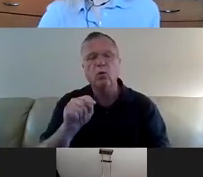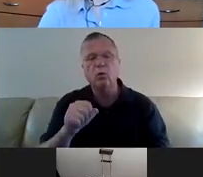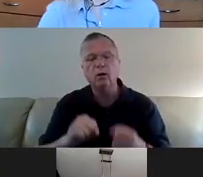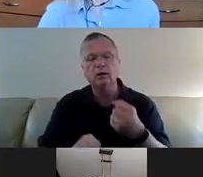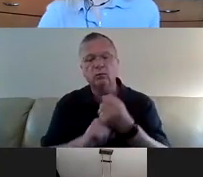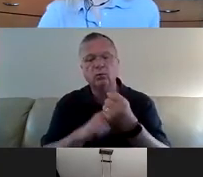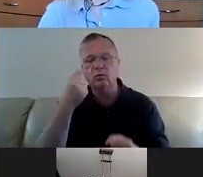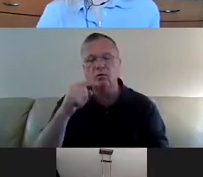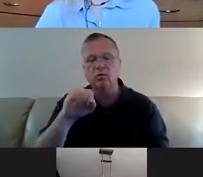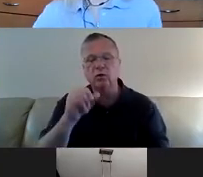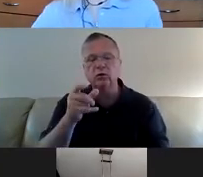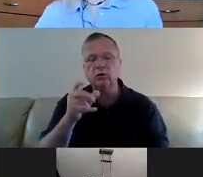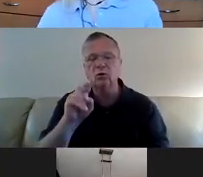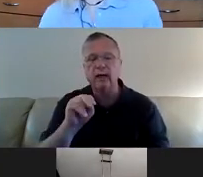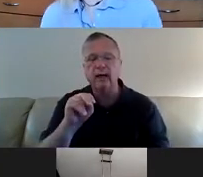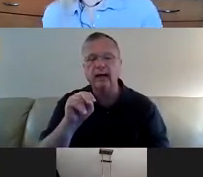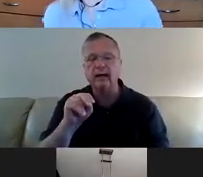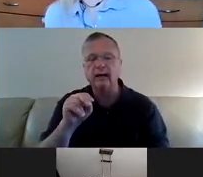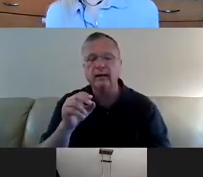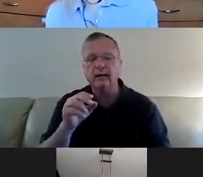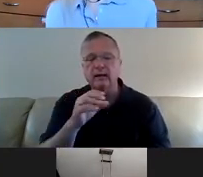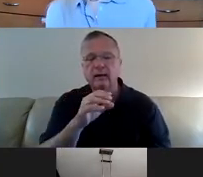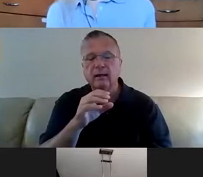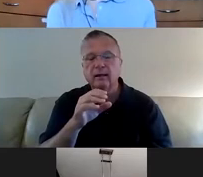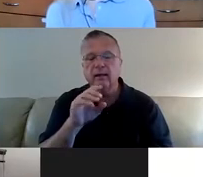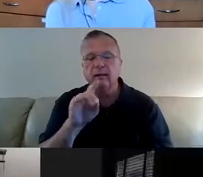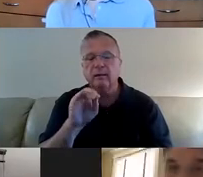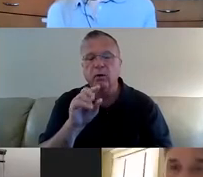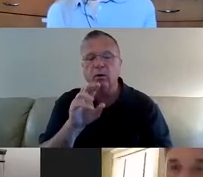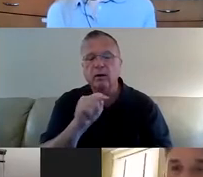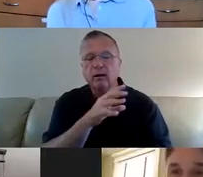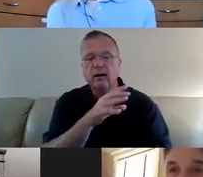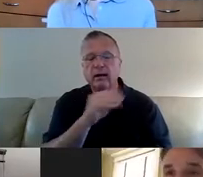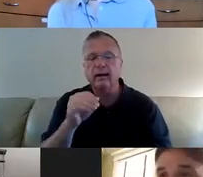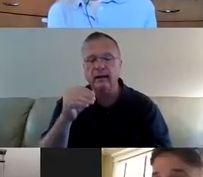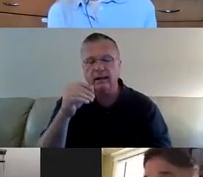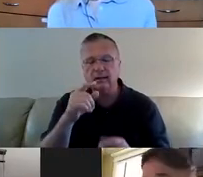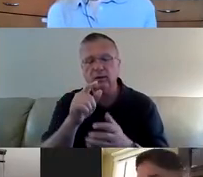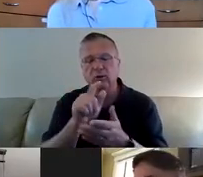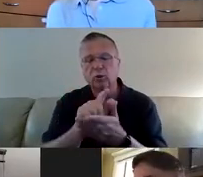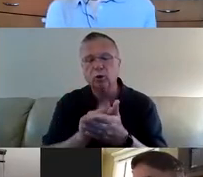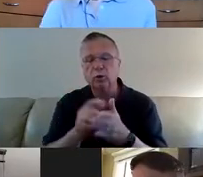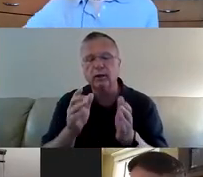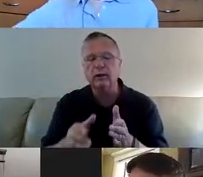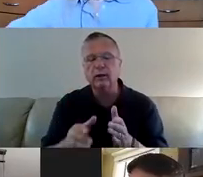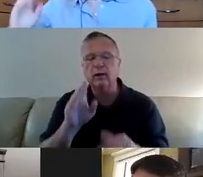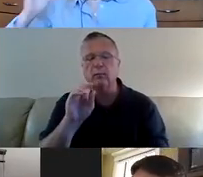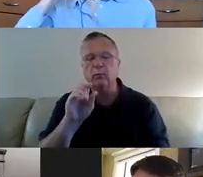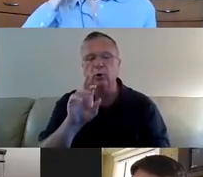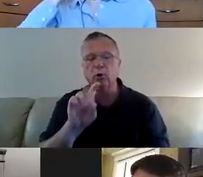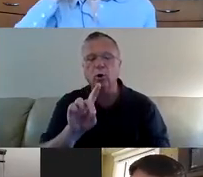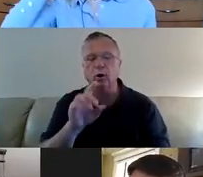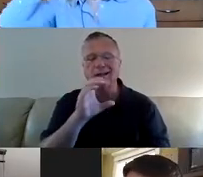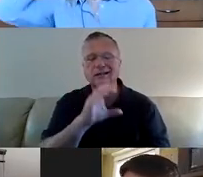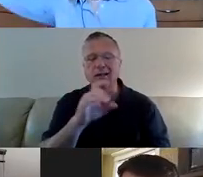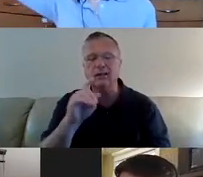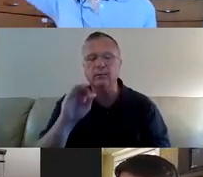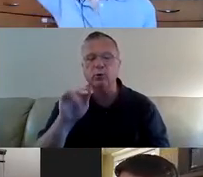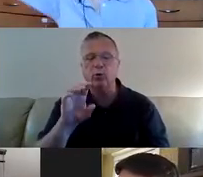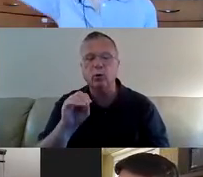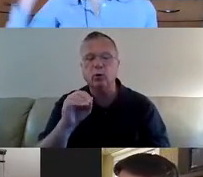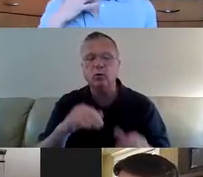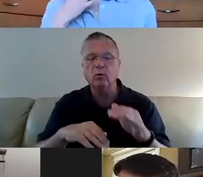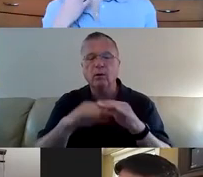Joanne Duclar and her attorney, Bernard C. Caputo, in the amount of $12,500